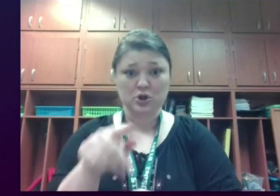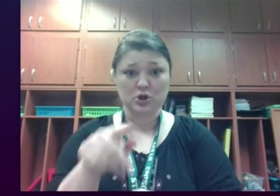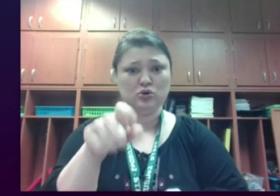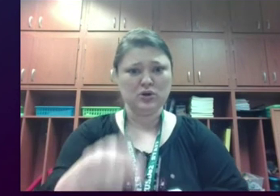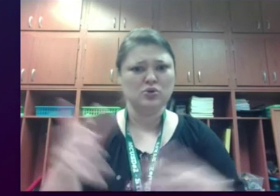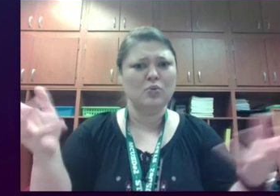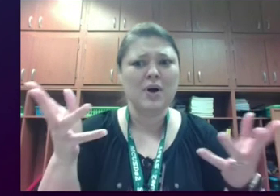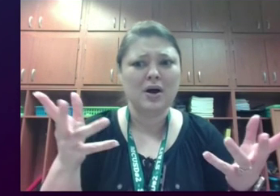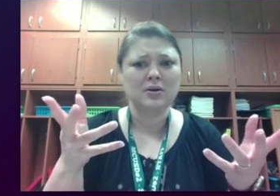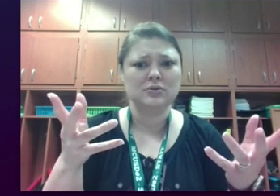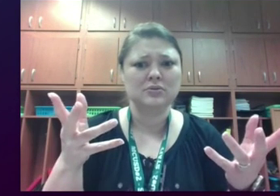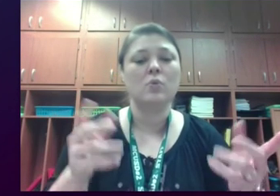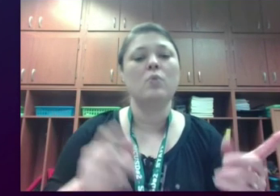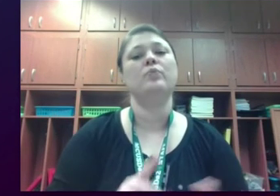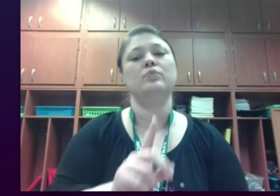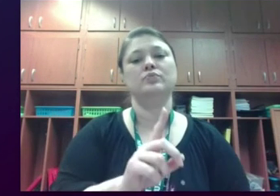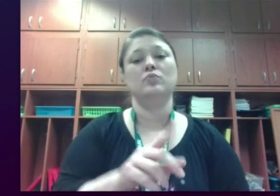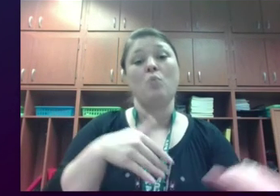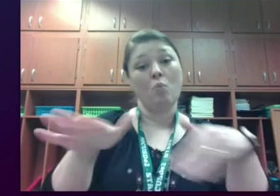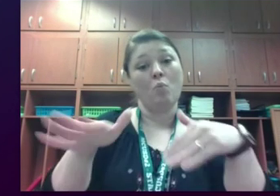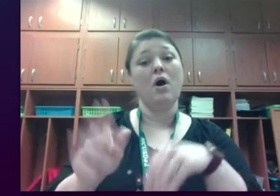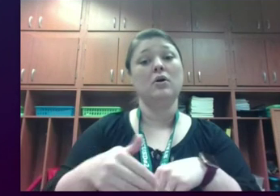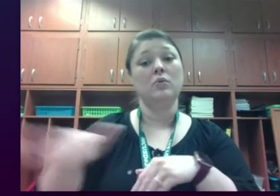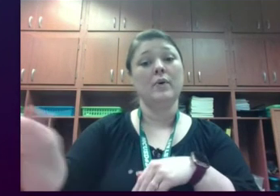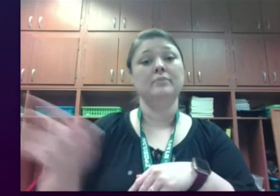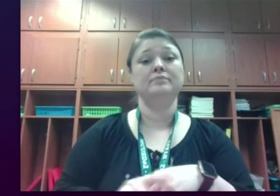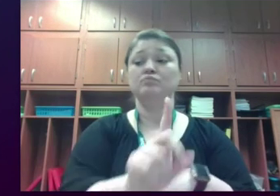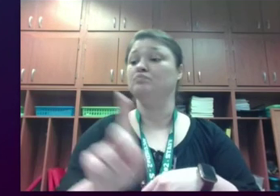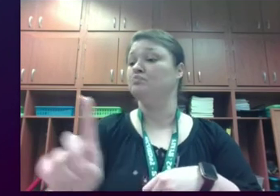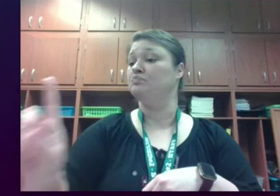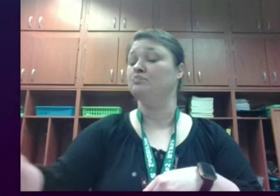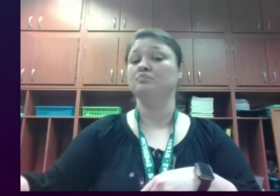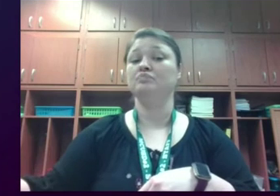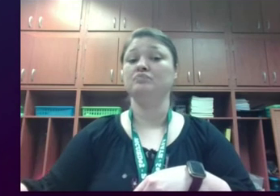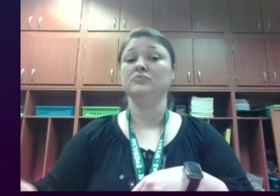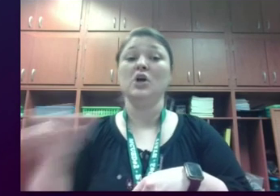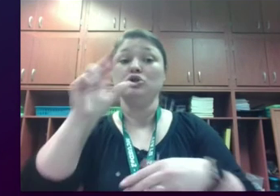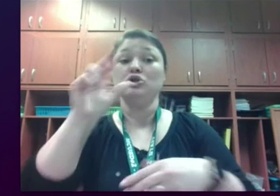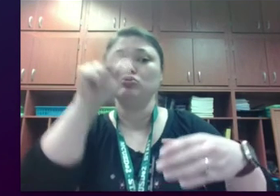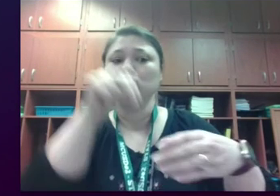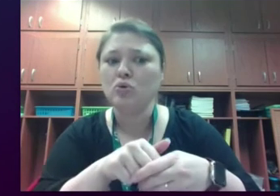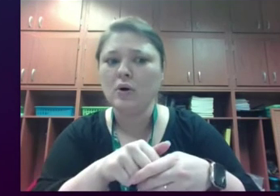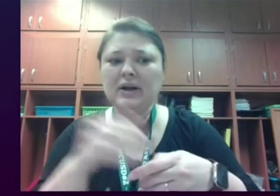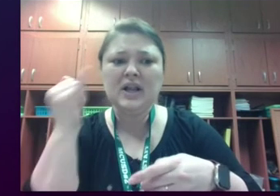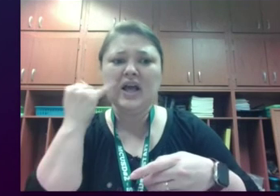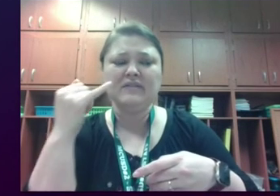you, and don't join in on the bullying. And